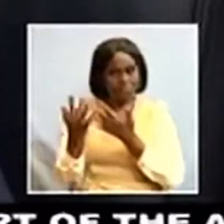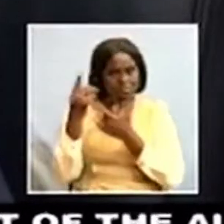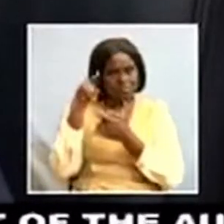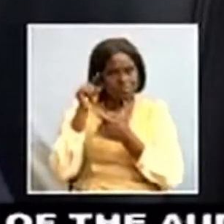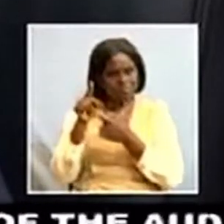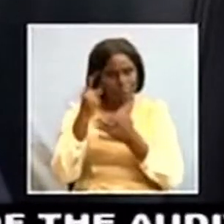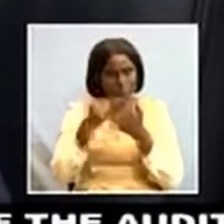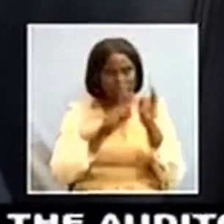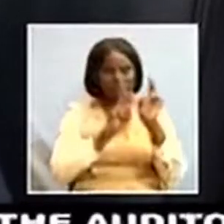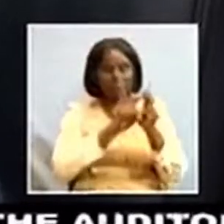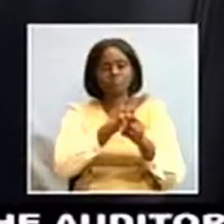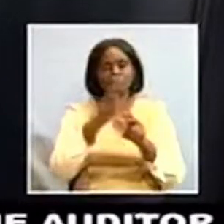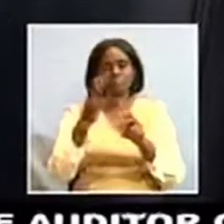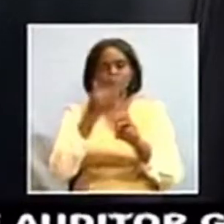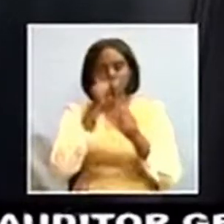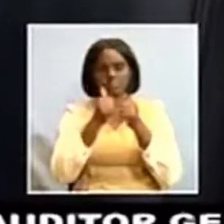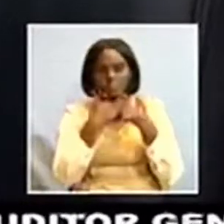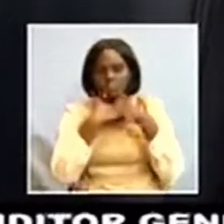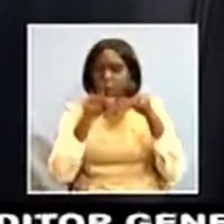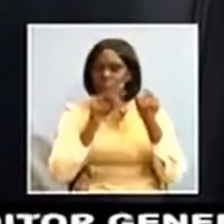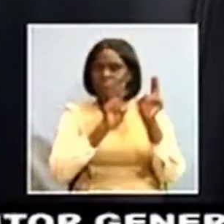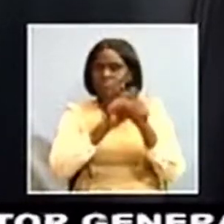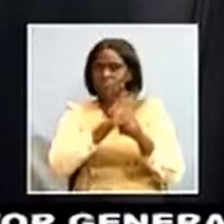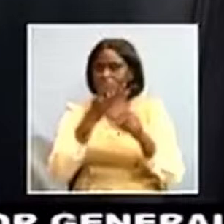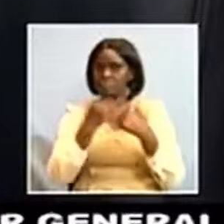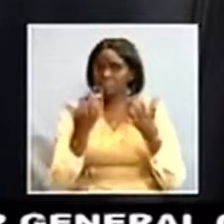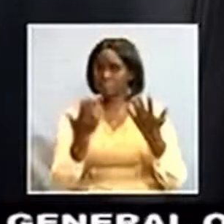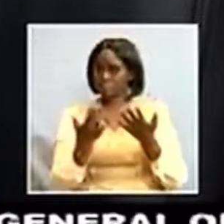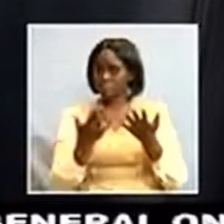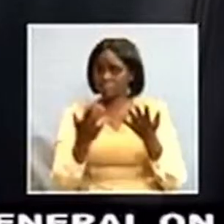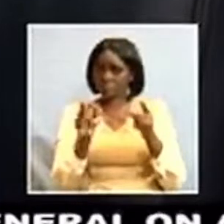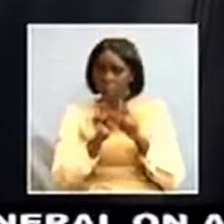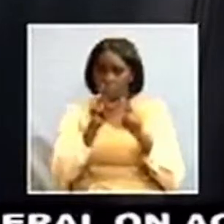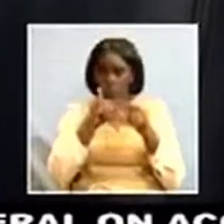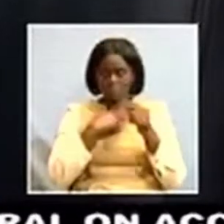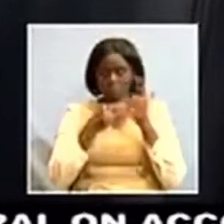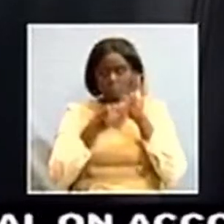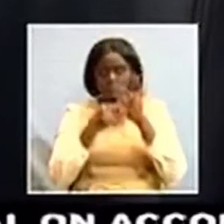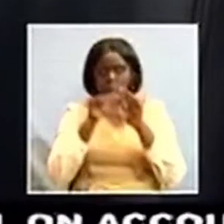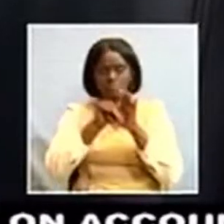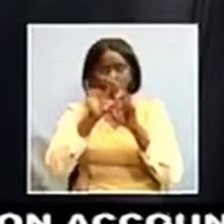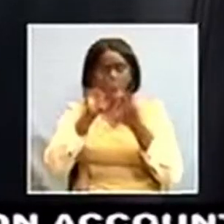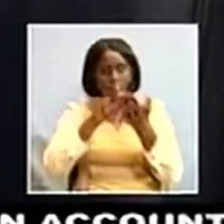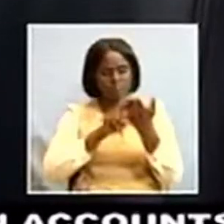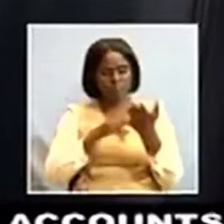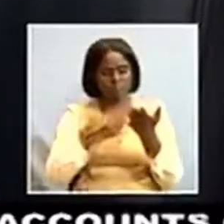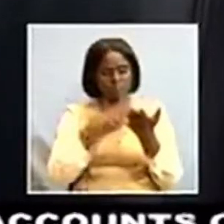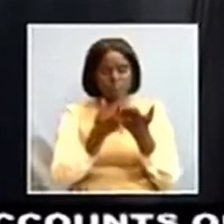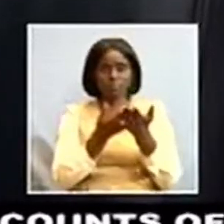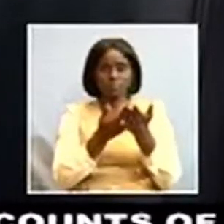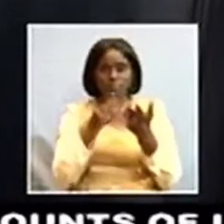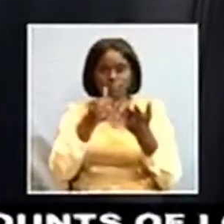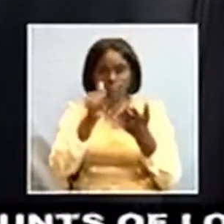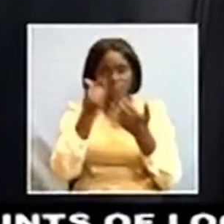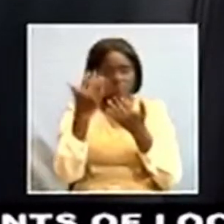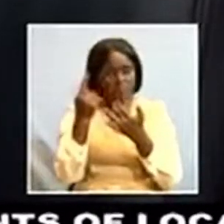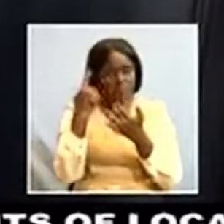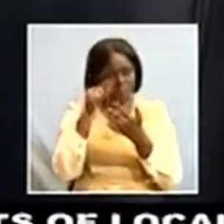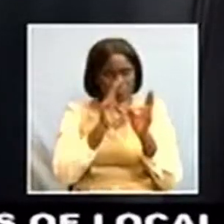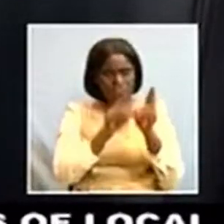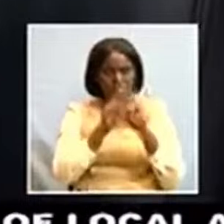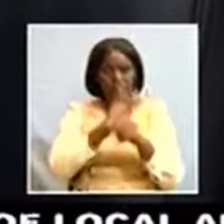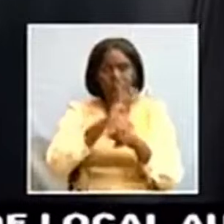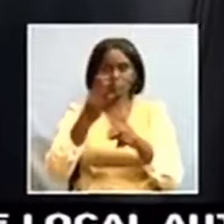the feedback, because there is no feedback here. And you have indicated in your report that you await feedback.